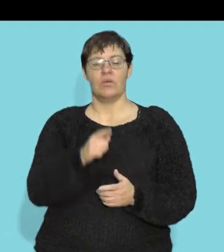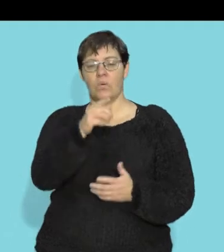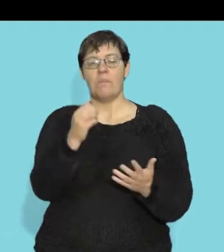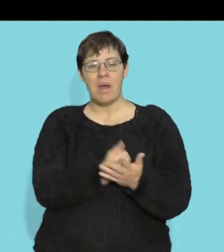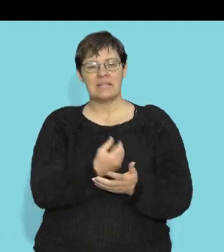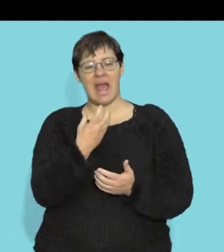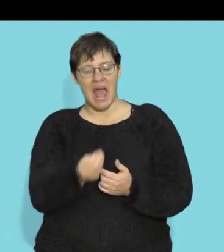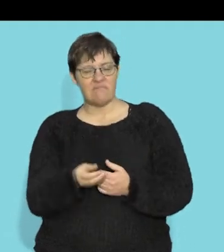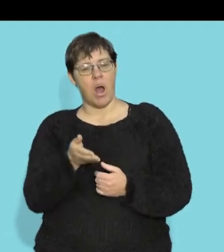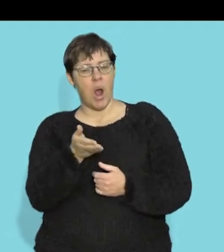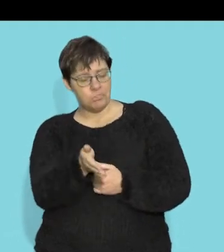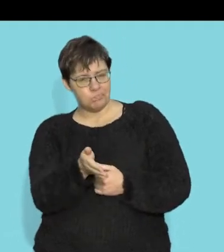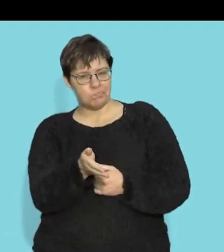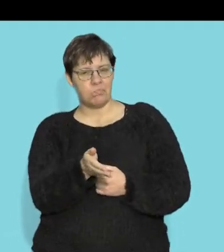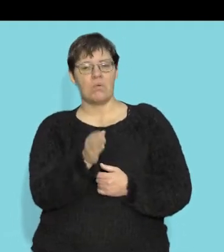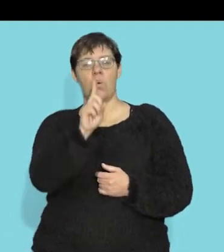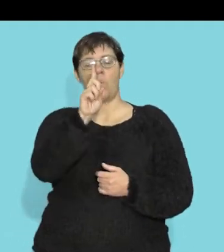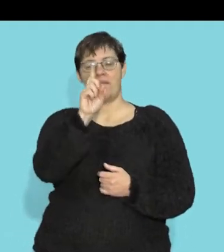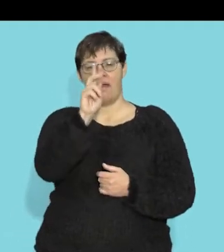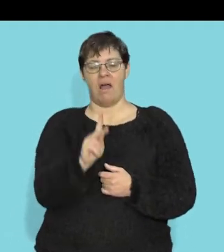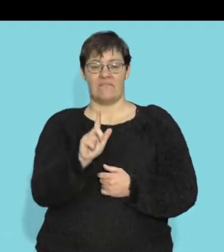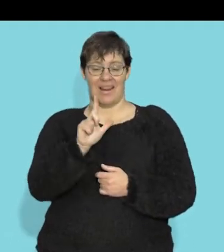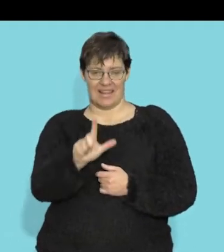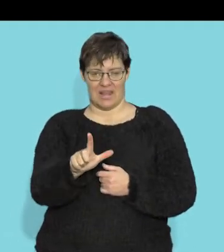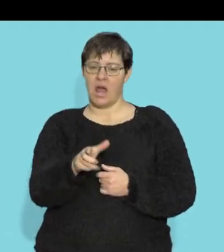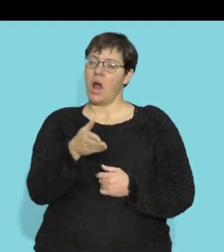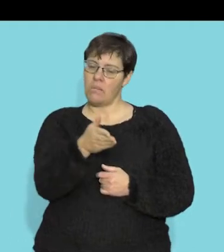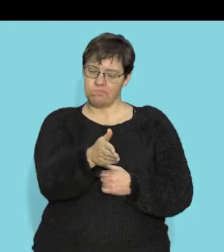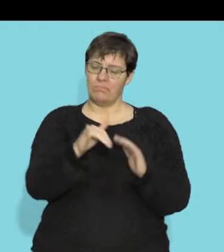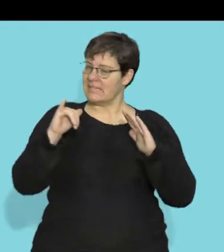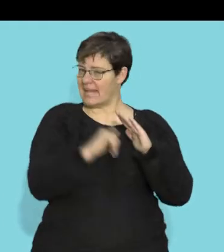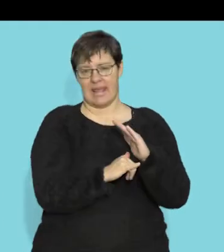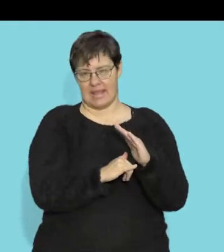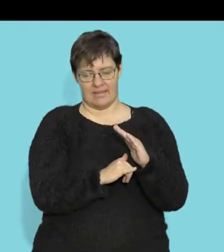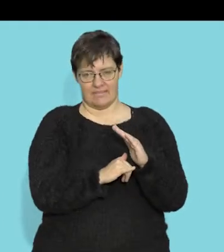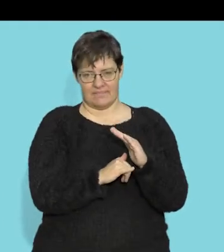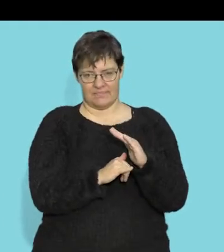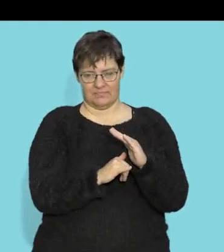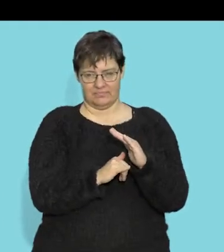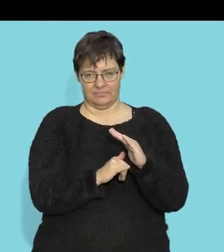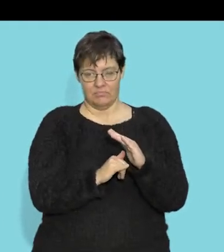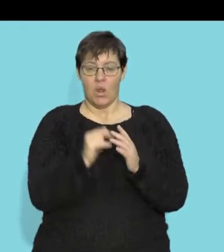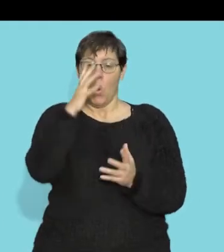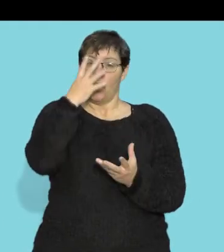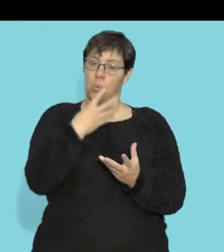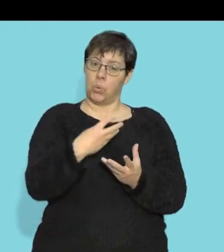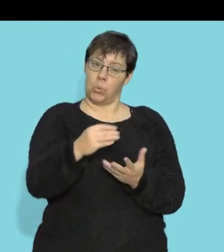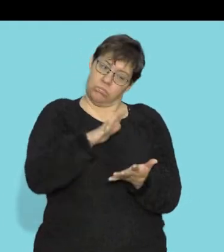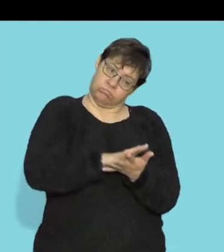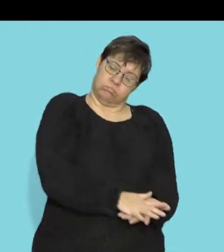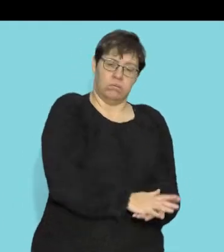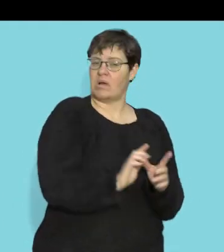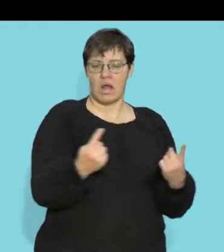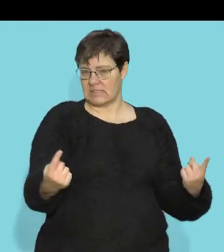need to have approximately 1.5 liters in your lungs at any time. So